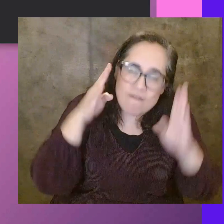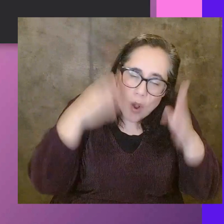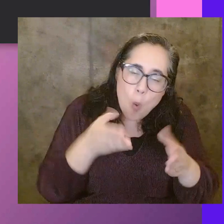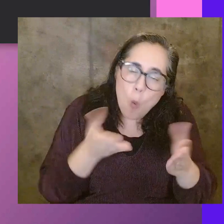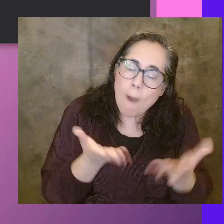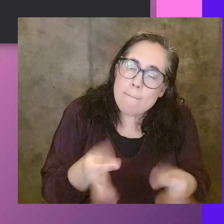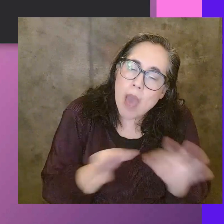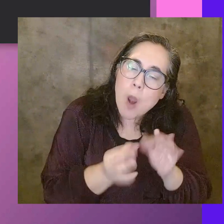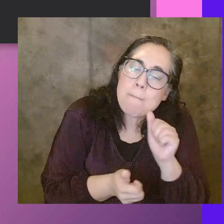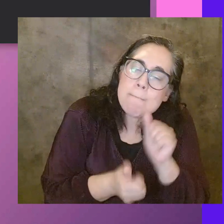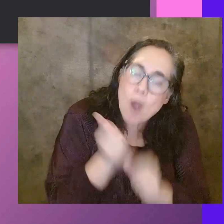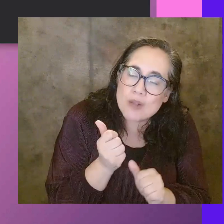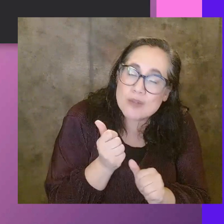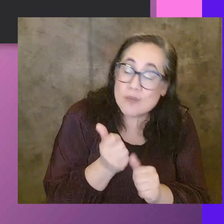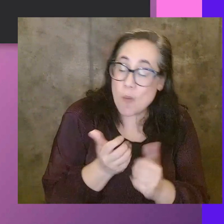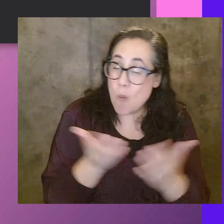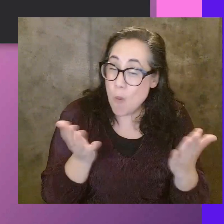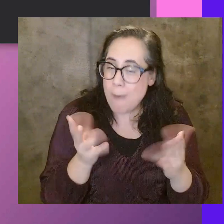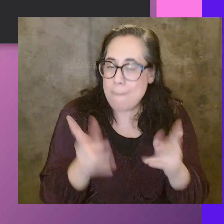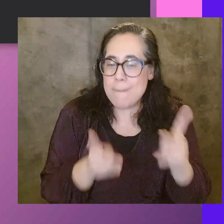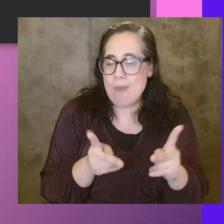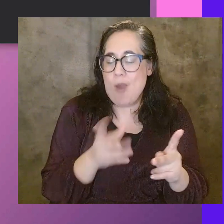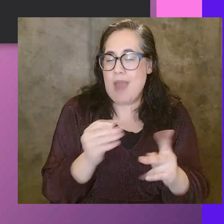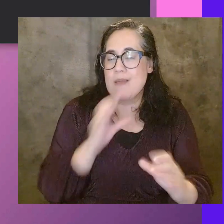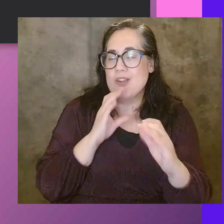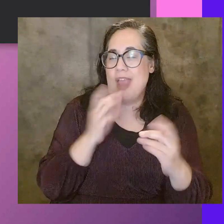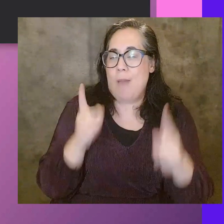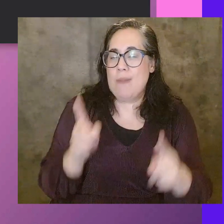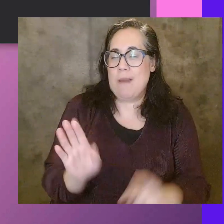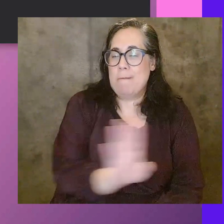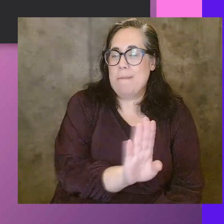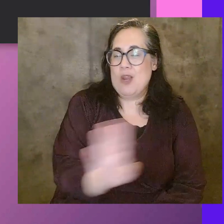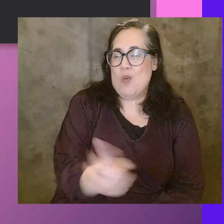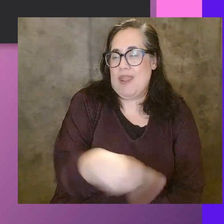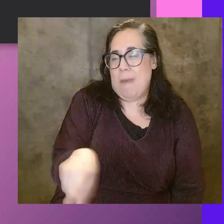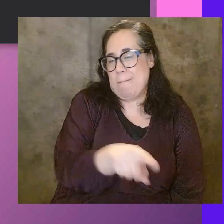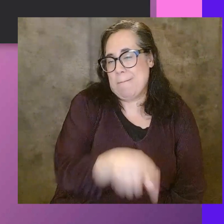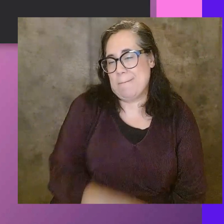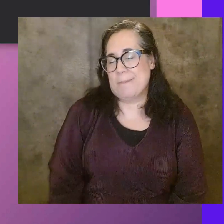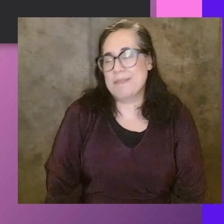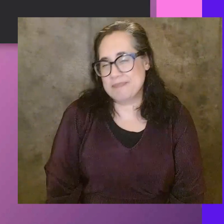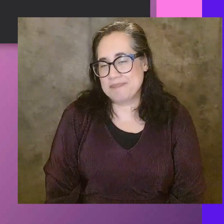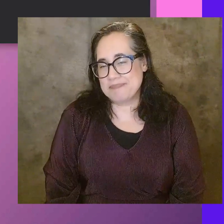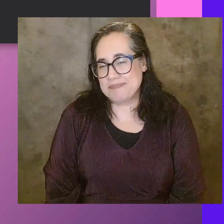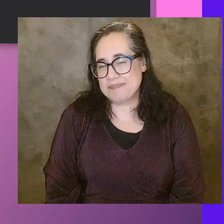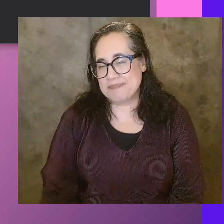focus on what matters most, which is the people and the communication happening between them.